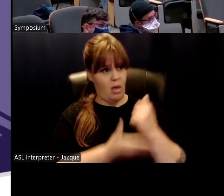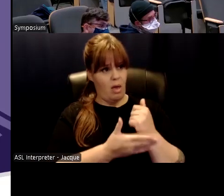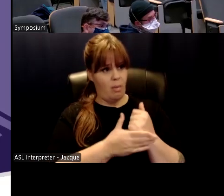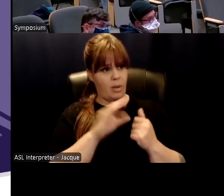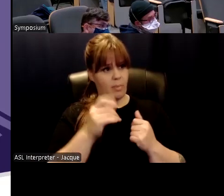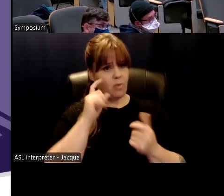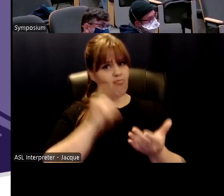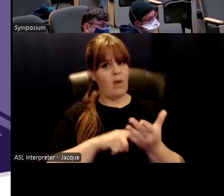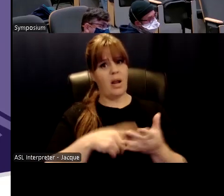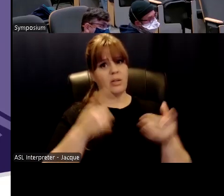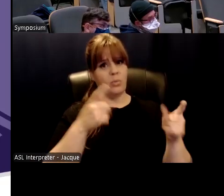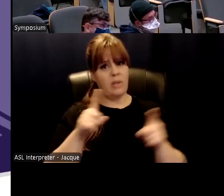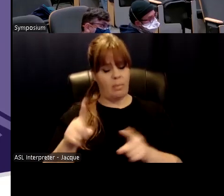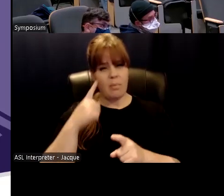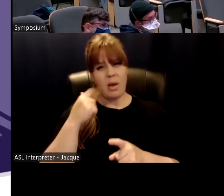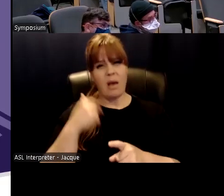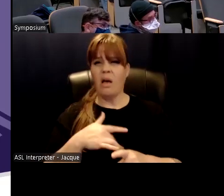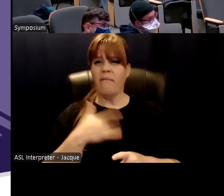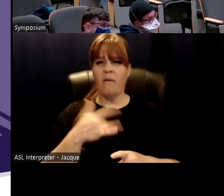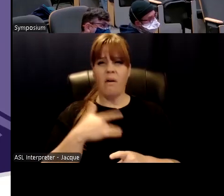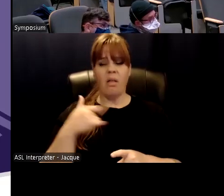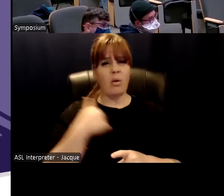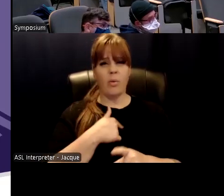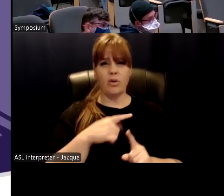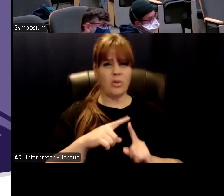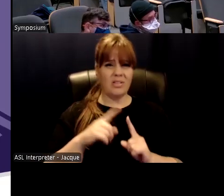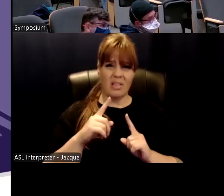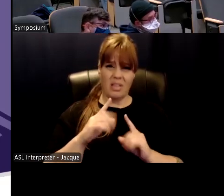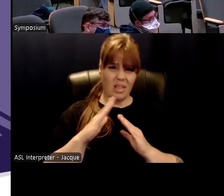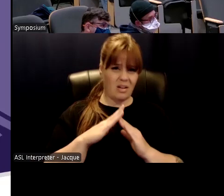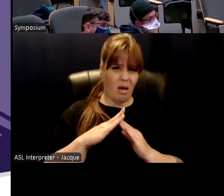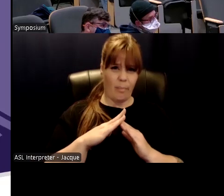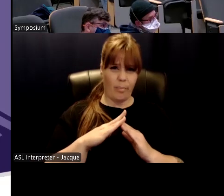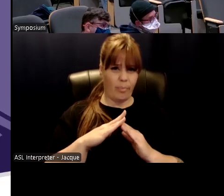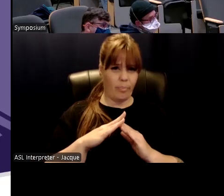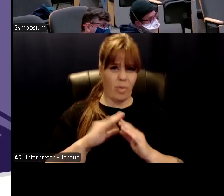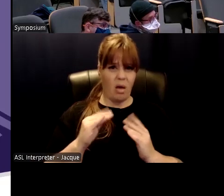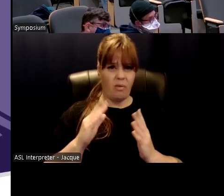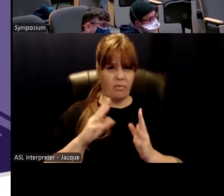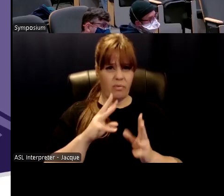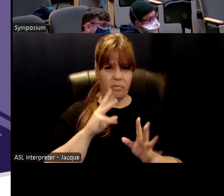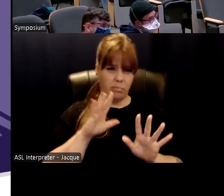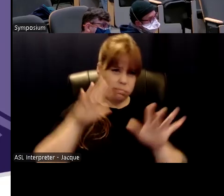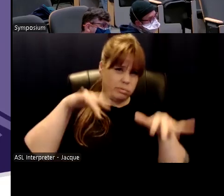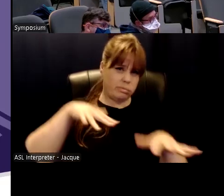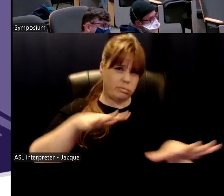Because I feel like we're the tip of the waterfall, right, that's about to hit them. I don't think they know what's coming.